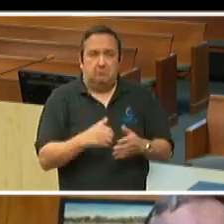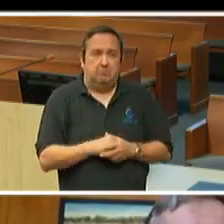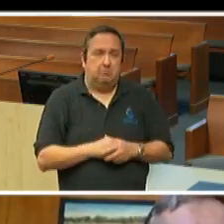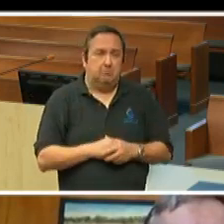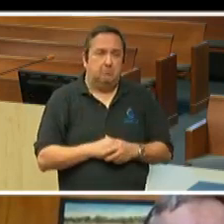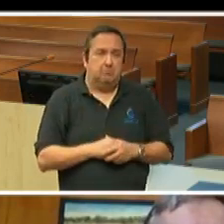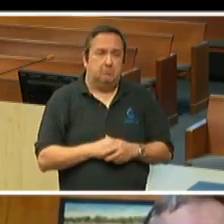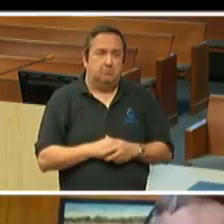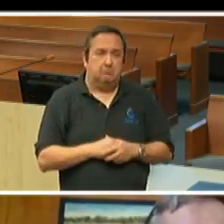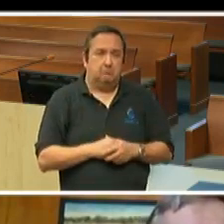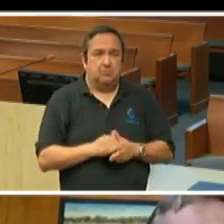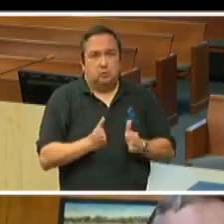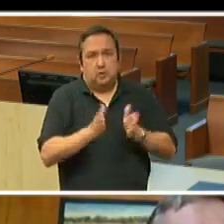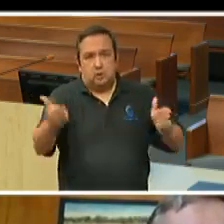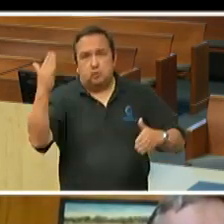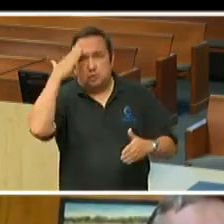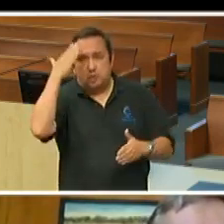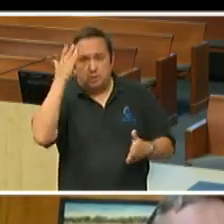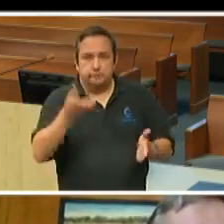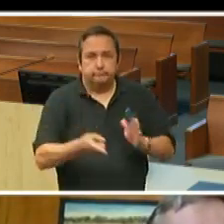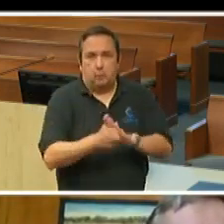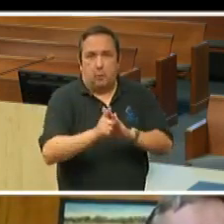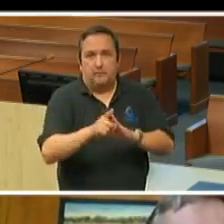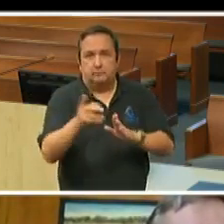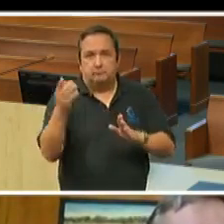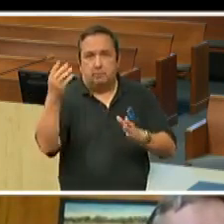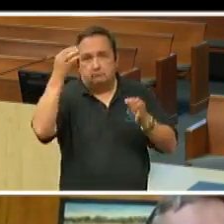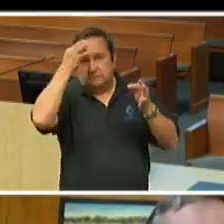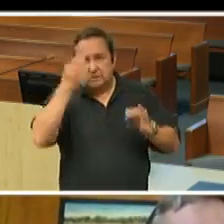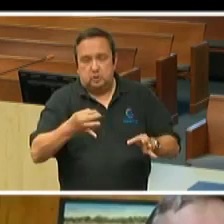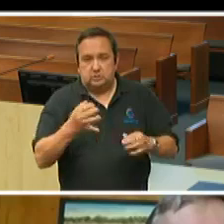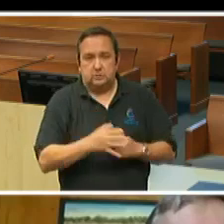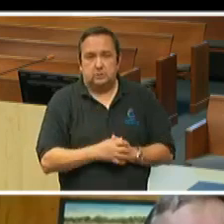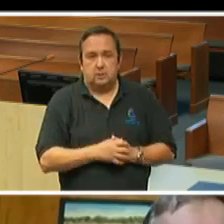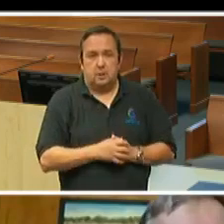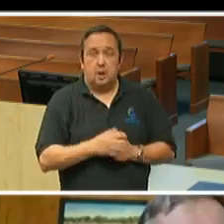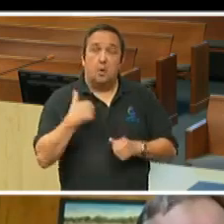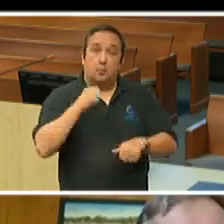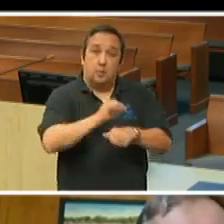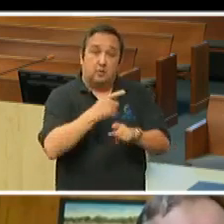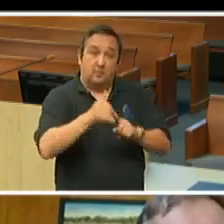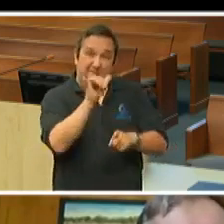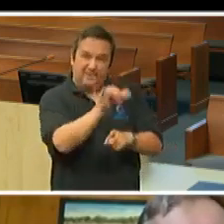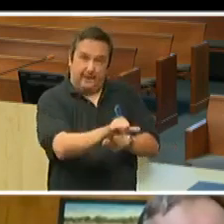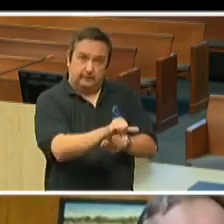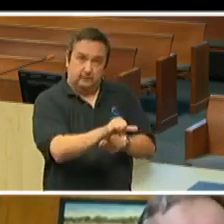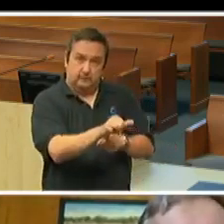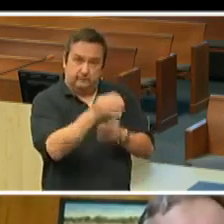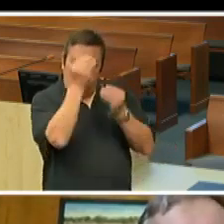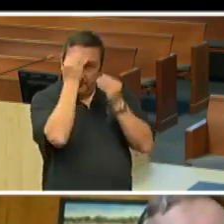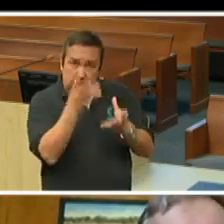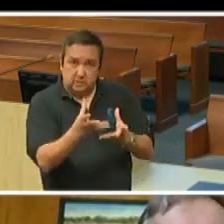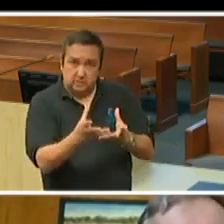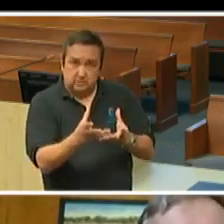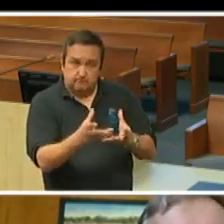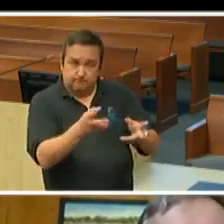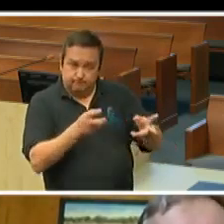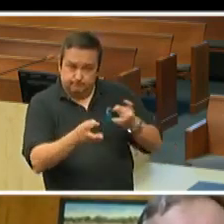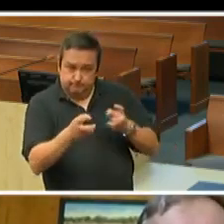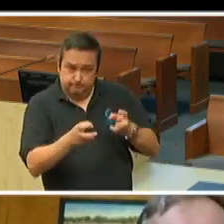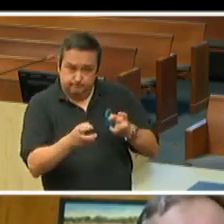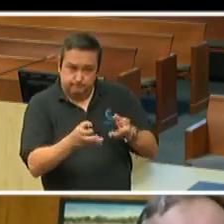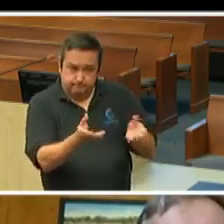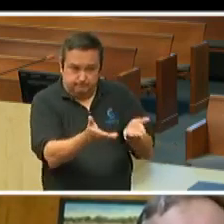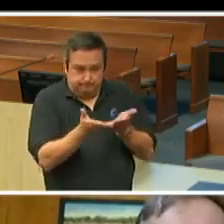you've acknowledged it was kind of an arbitrary figure. What we do is work from that. And I asked the manager